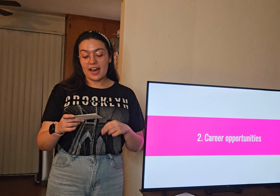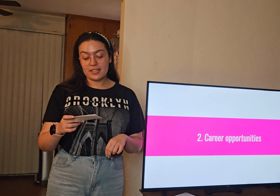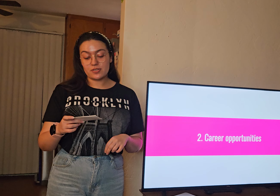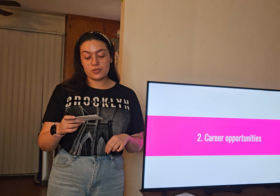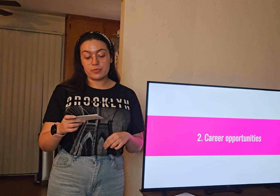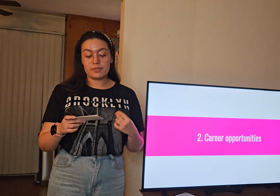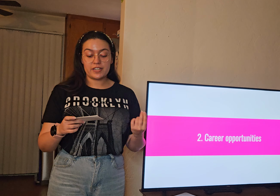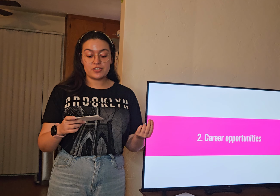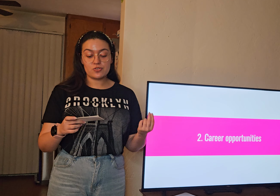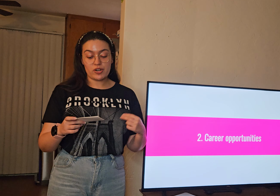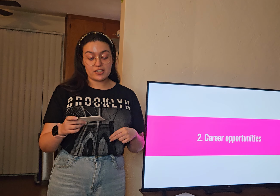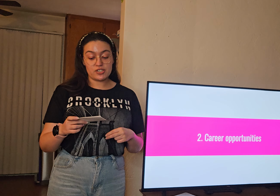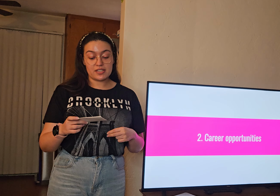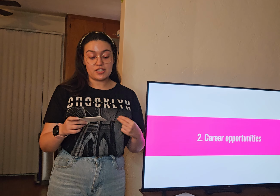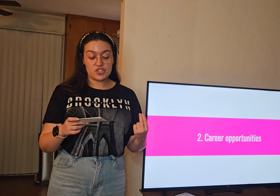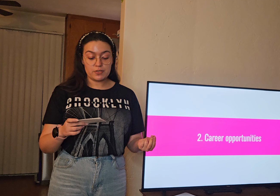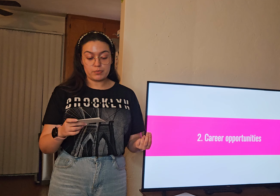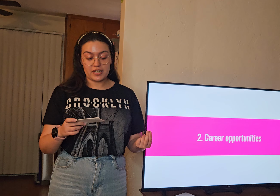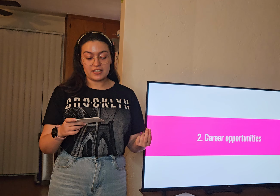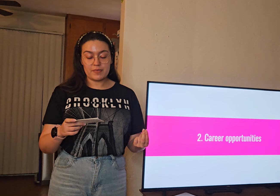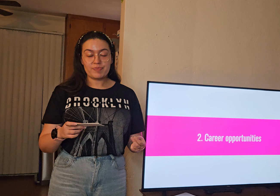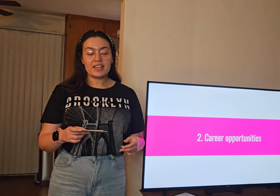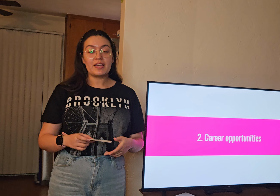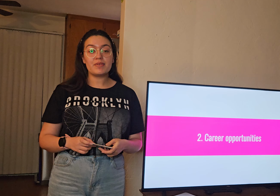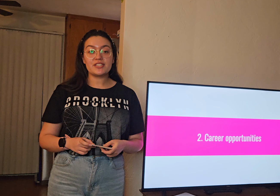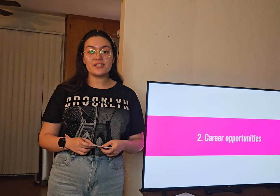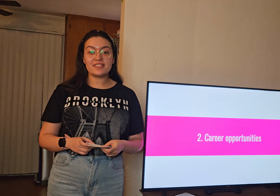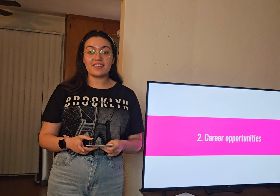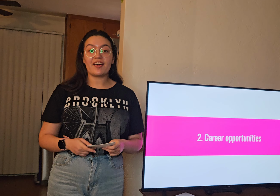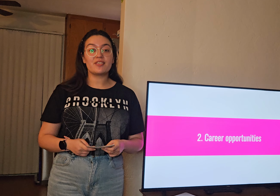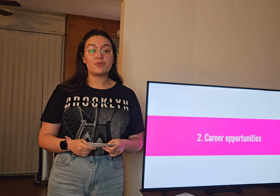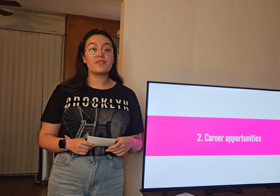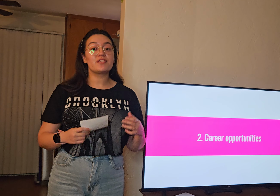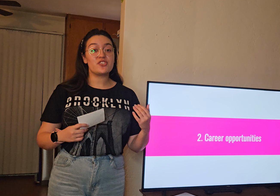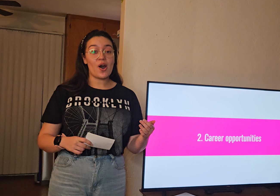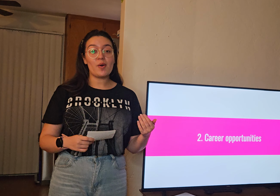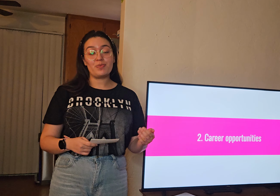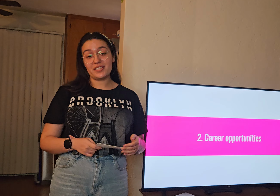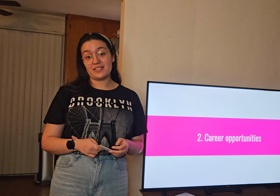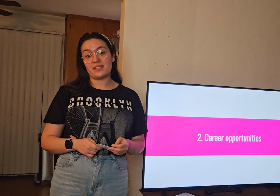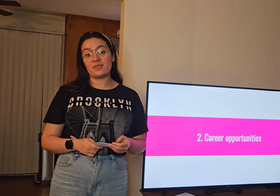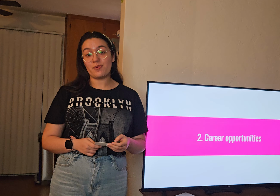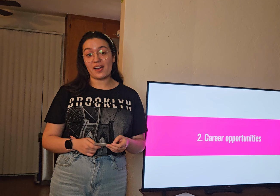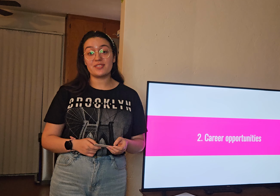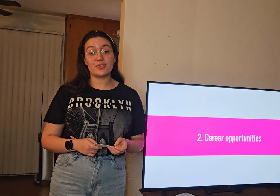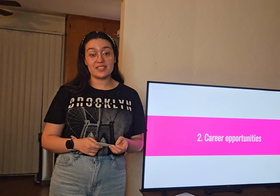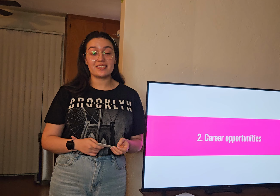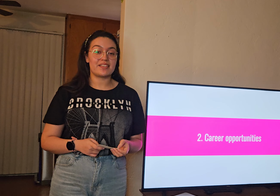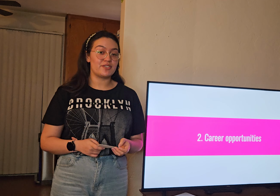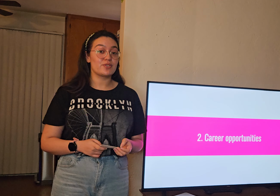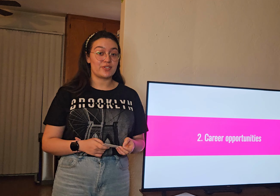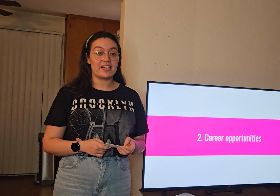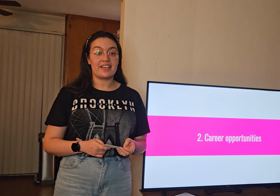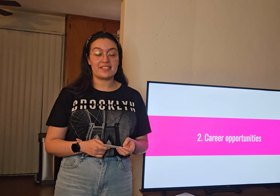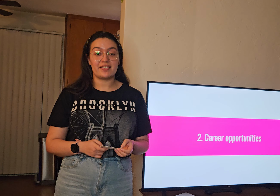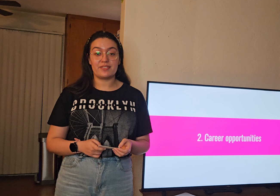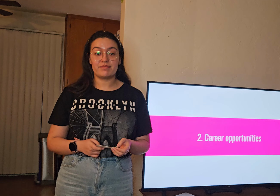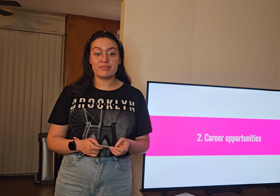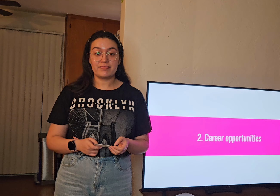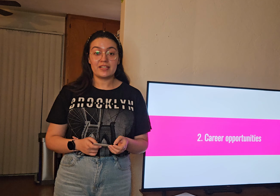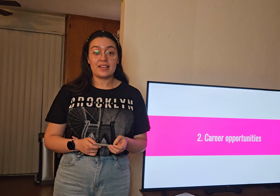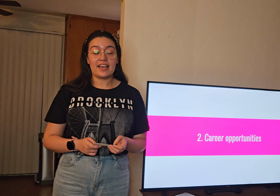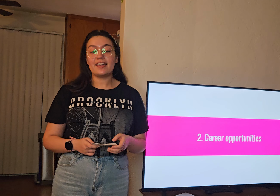ASL in High School Motivation, Strategies, and Achievement, it mentions that that is one of the top reasons why students decide to learn